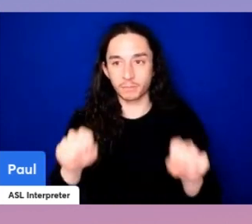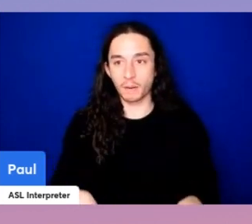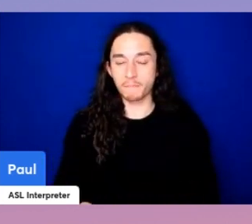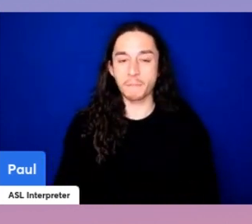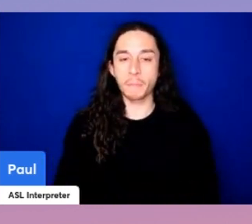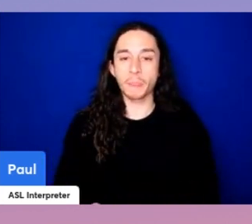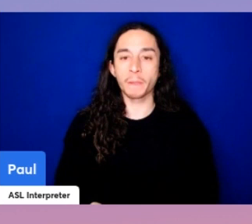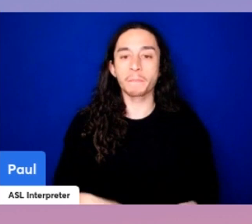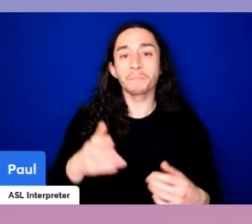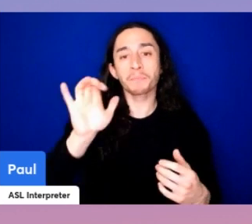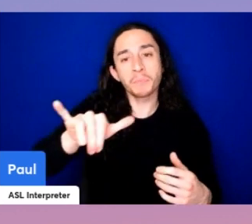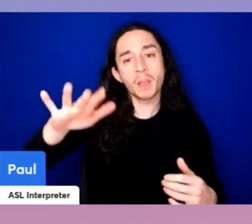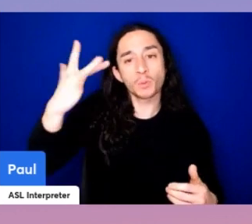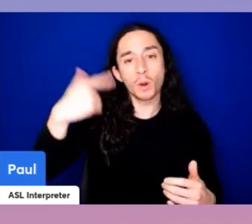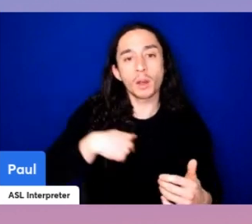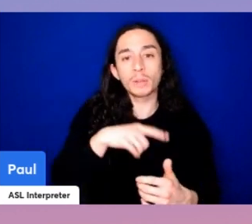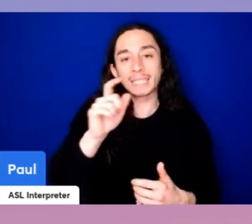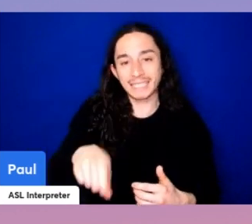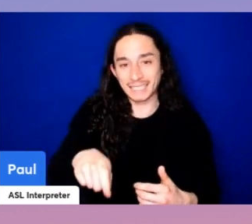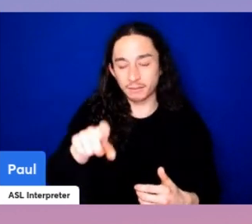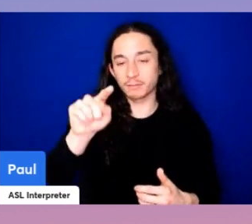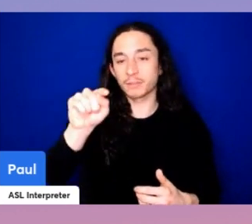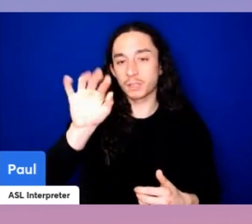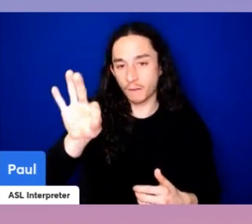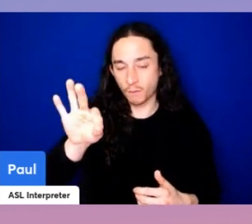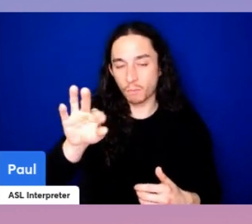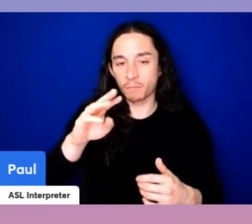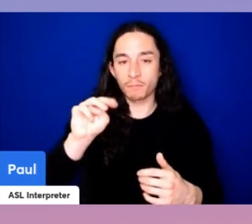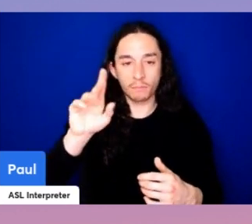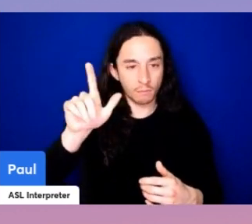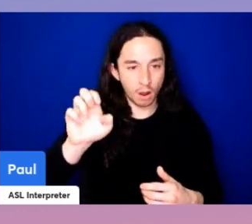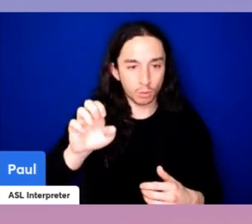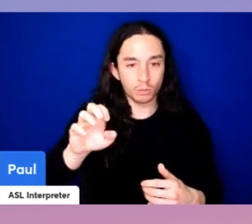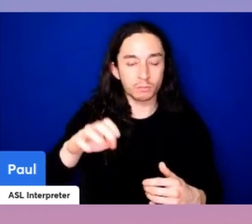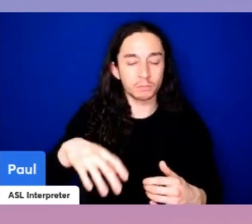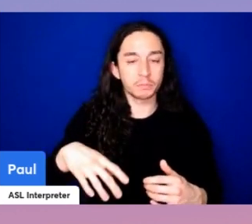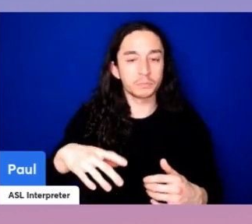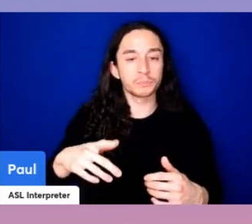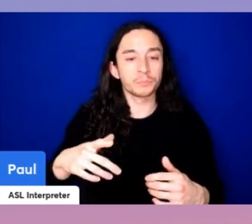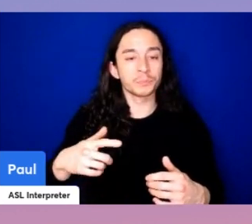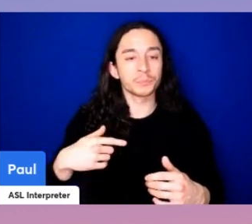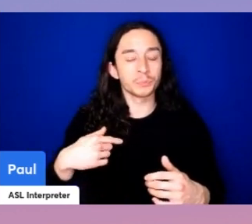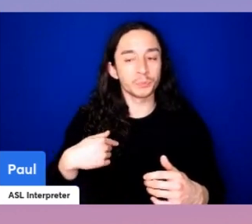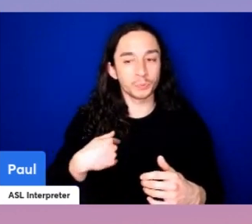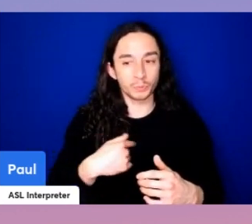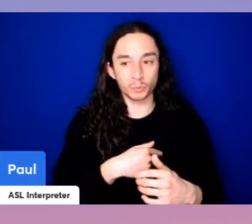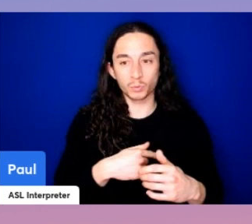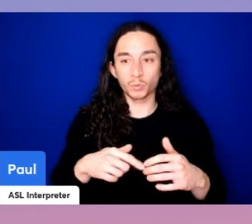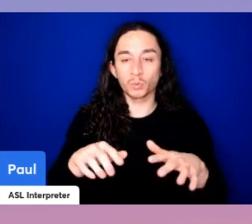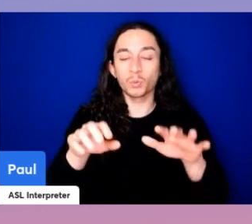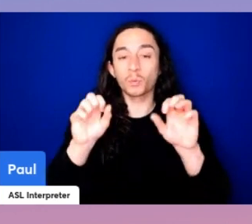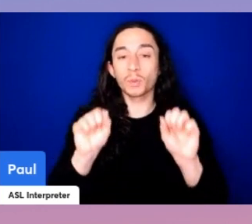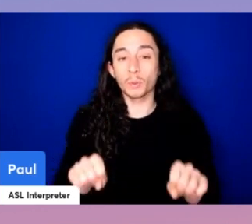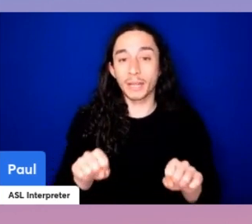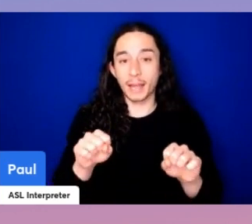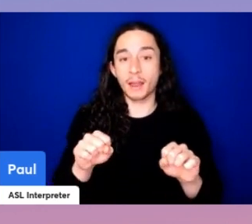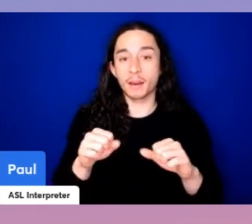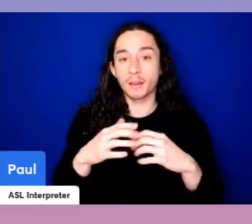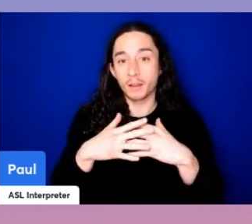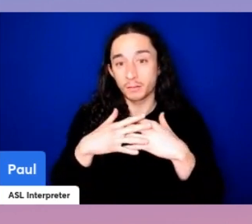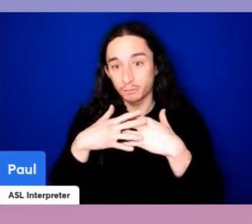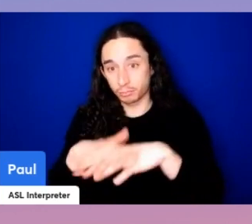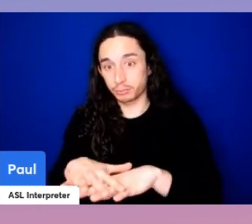That's why we need the Terraform modules, so we can pack into one package or one